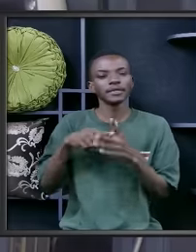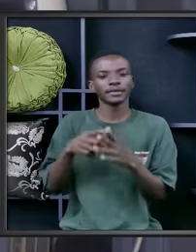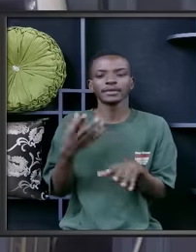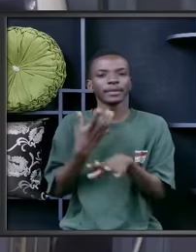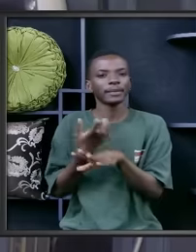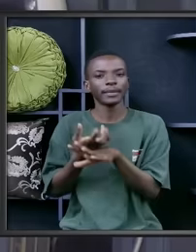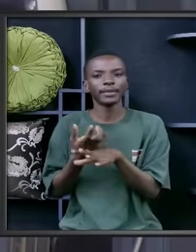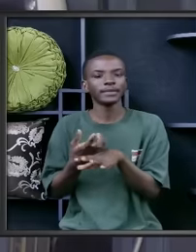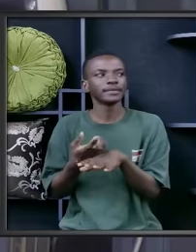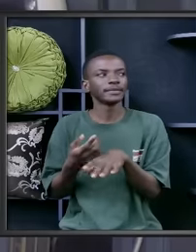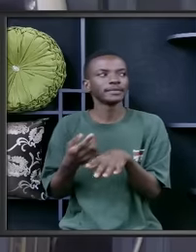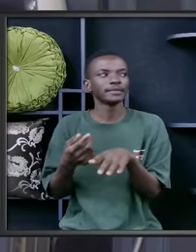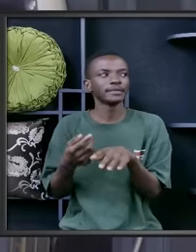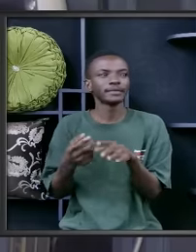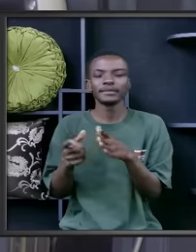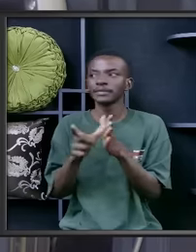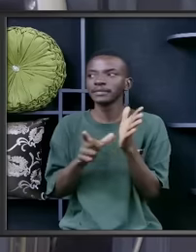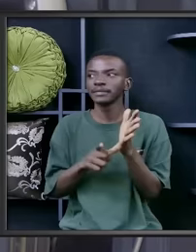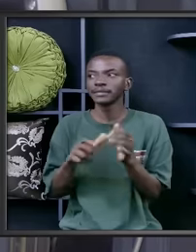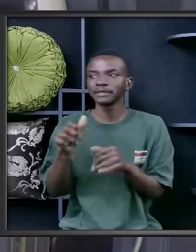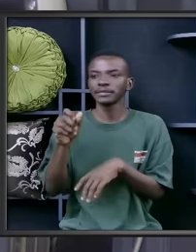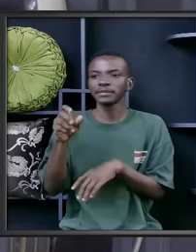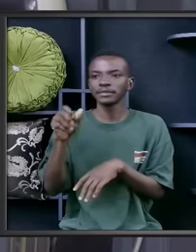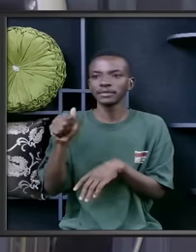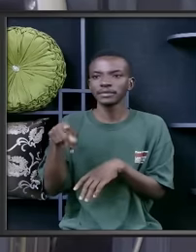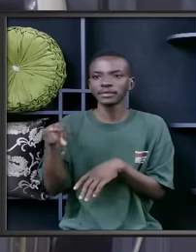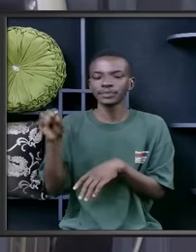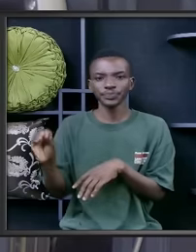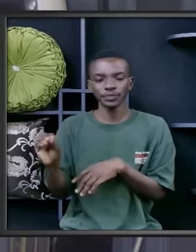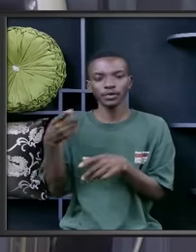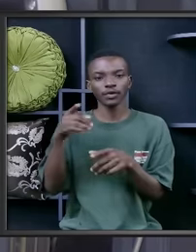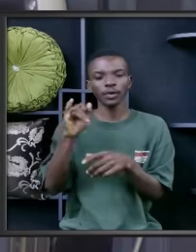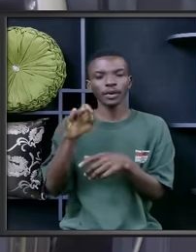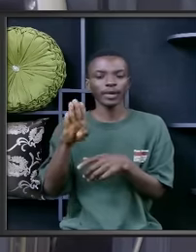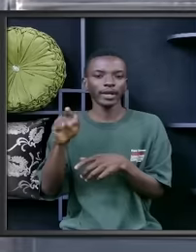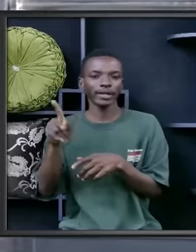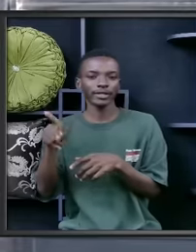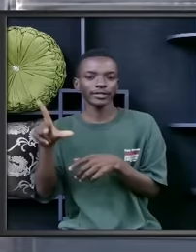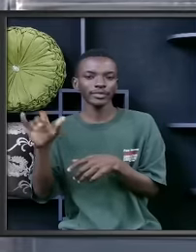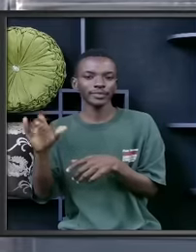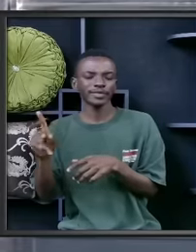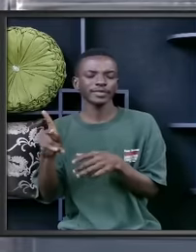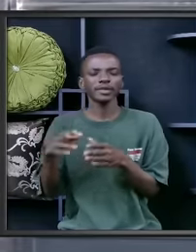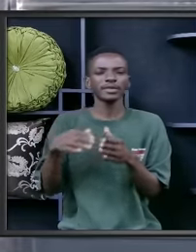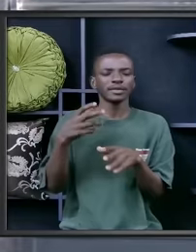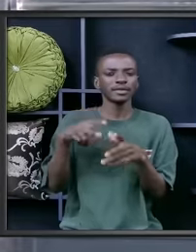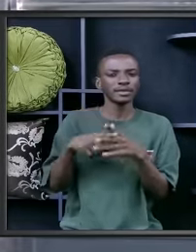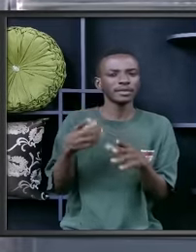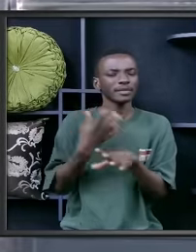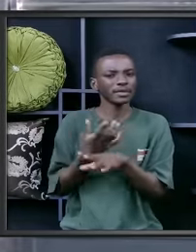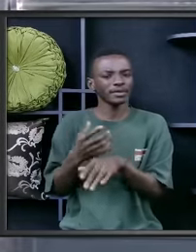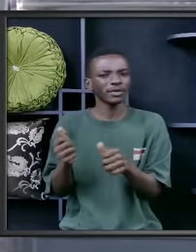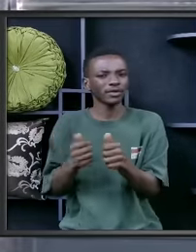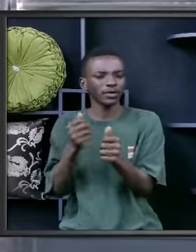may we you make tell I follow. The barrister Agbo. A barrister Agbo. Agbo. For a back leaky. I tell and say, I seen done the beg like this, make I follow.